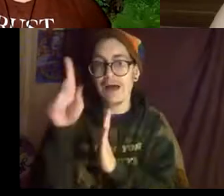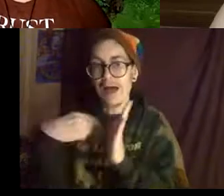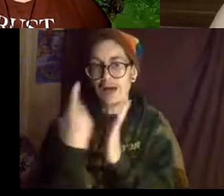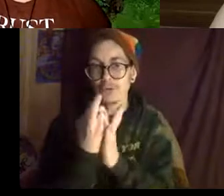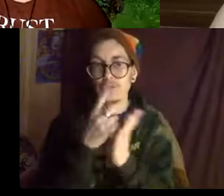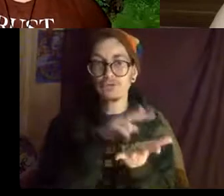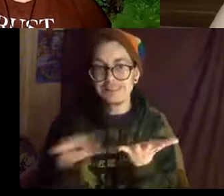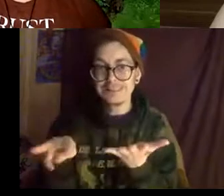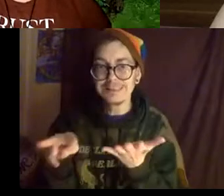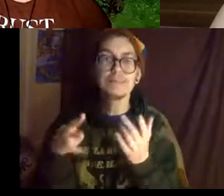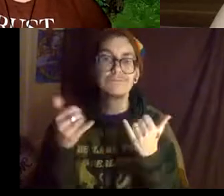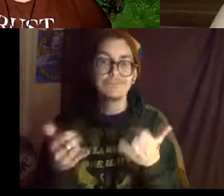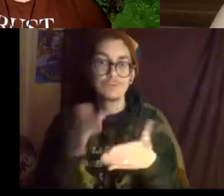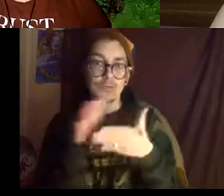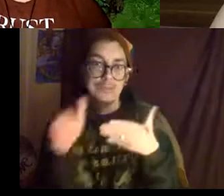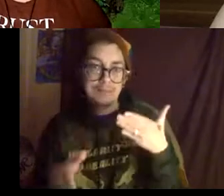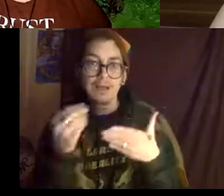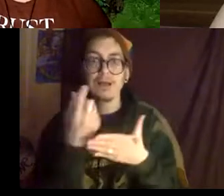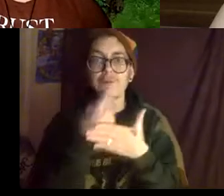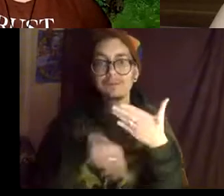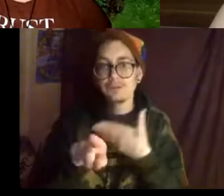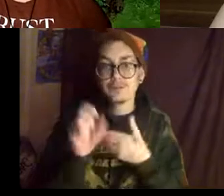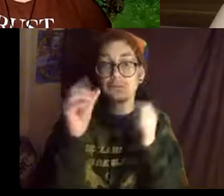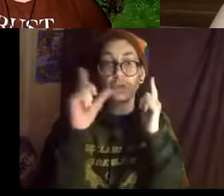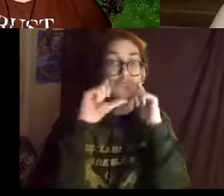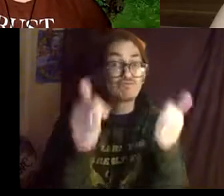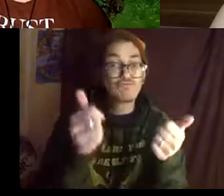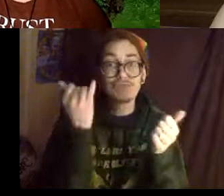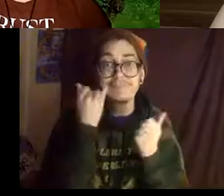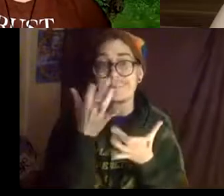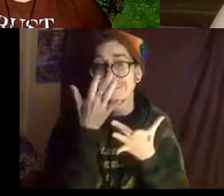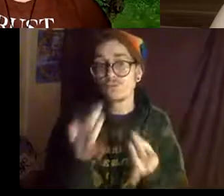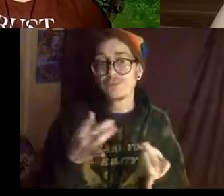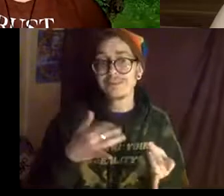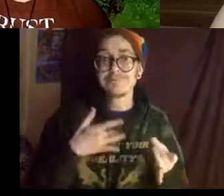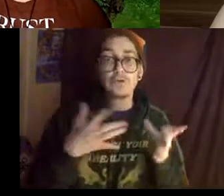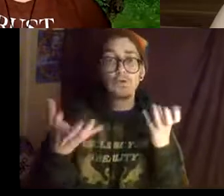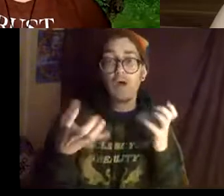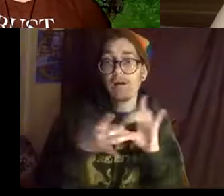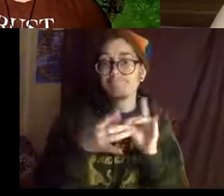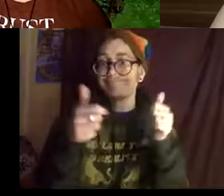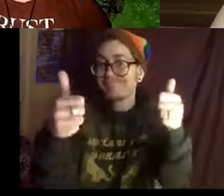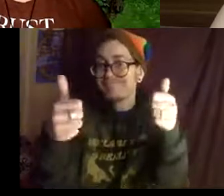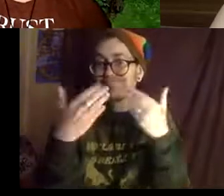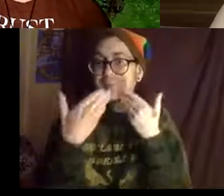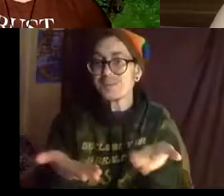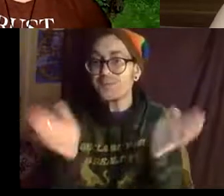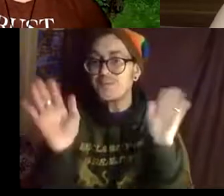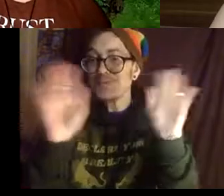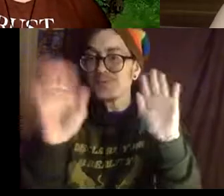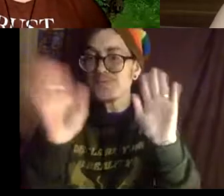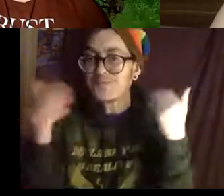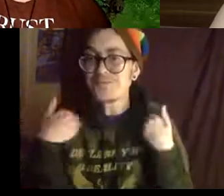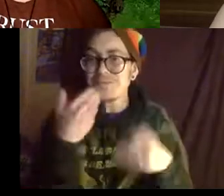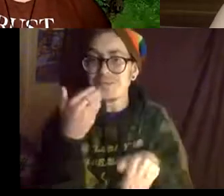am offering a half hour to an hour reading this weekend and next. So if you're interested in that, please feel free to reach out